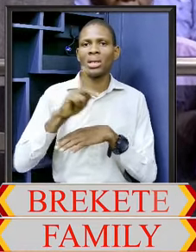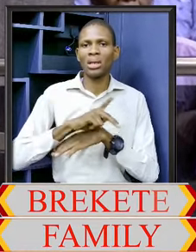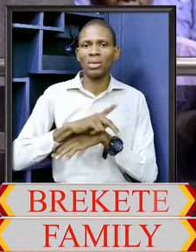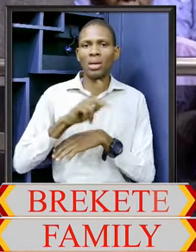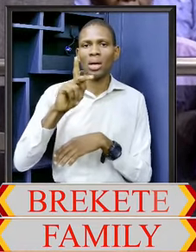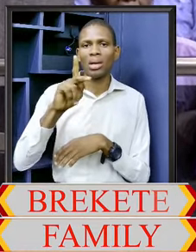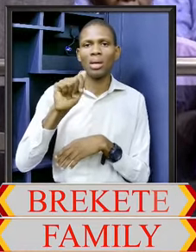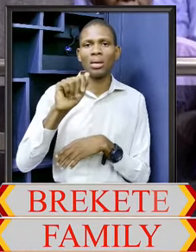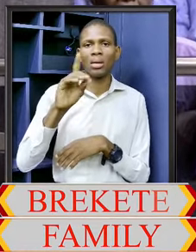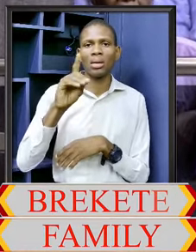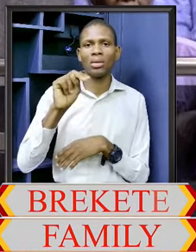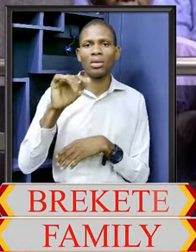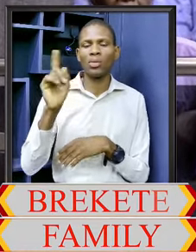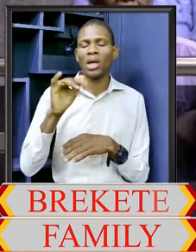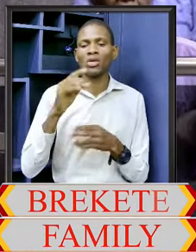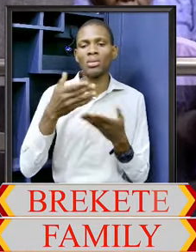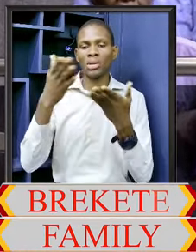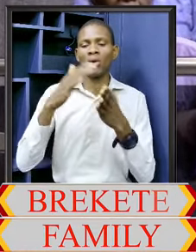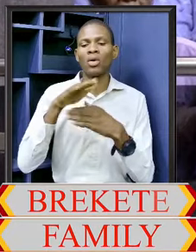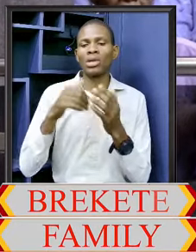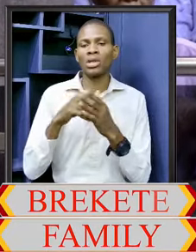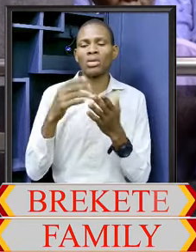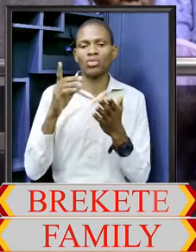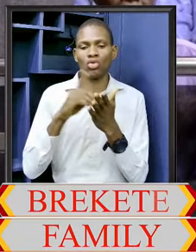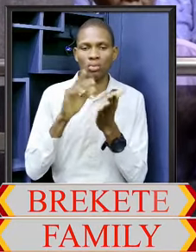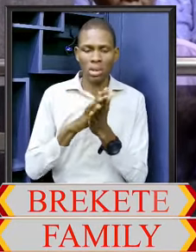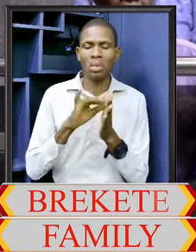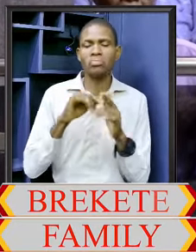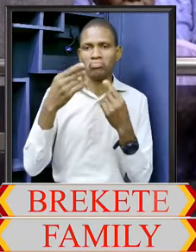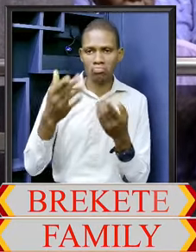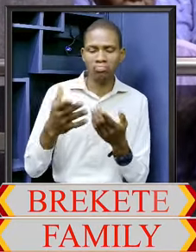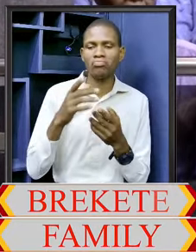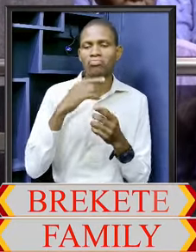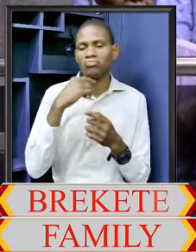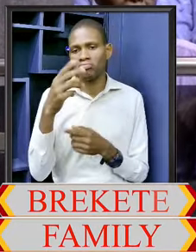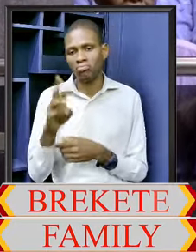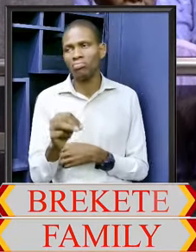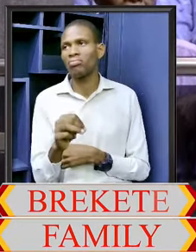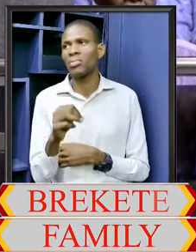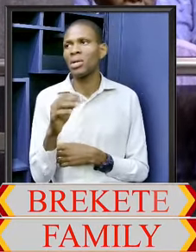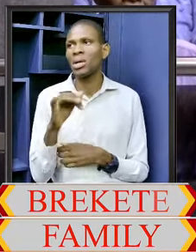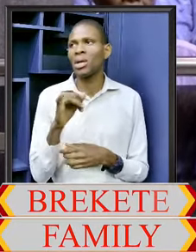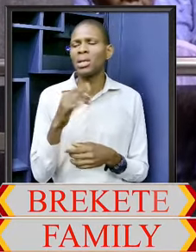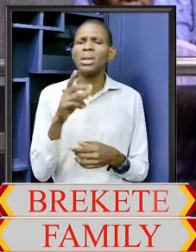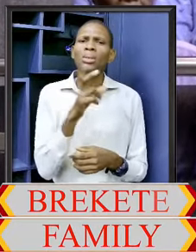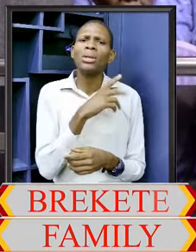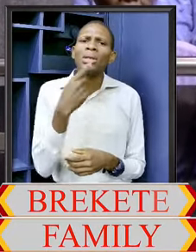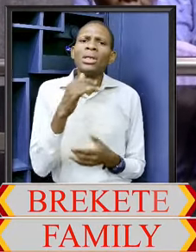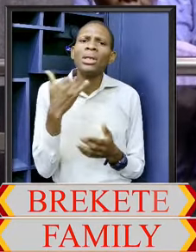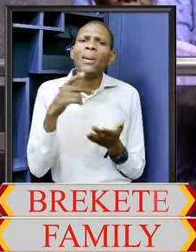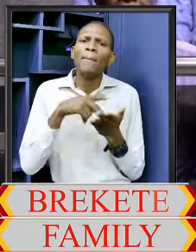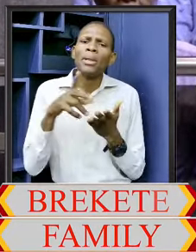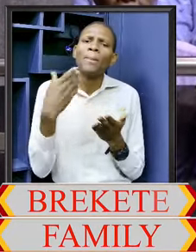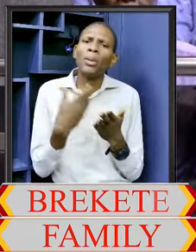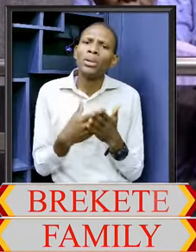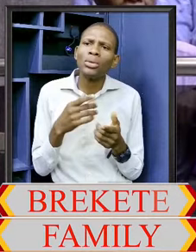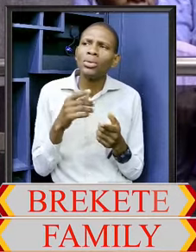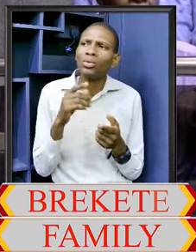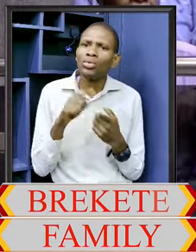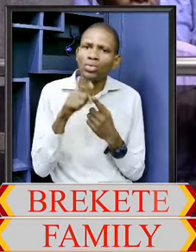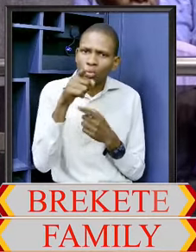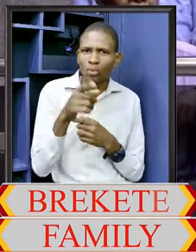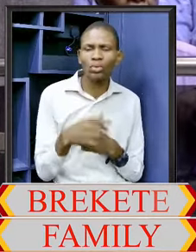I submitted all his documents. I went there and told them that the police are saying that they have paid the money